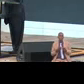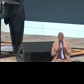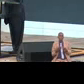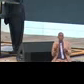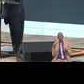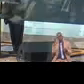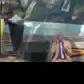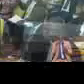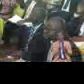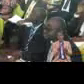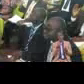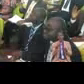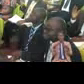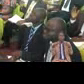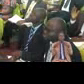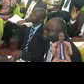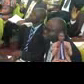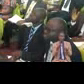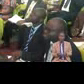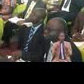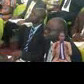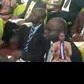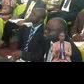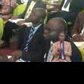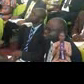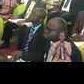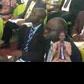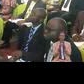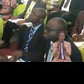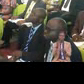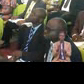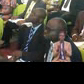Your yoke is broken today in Jesus' name.